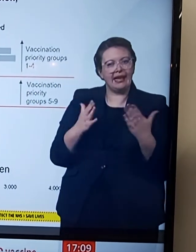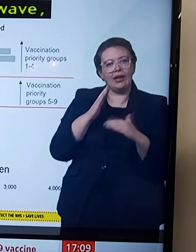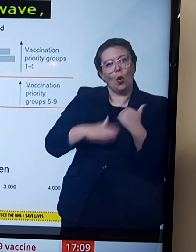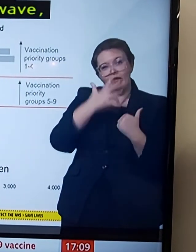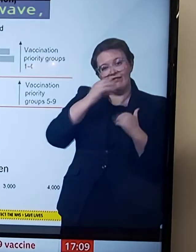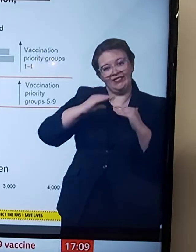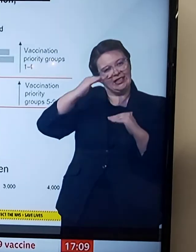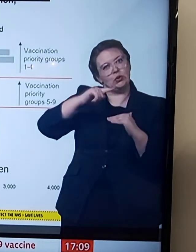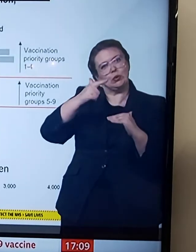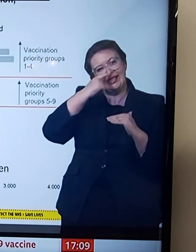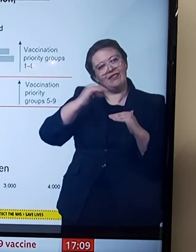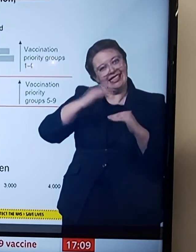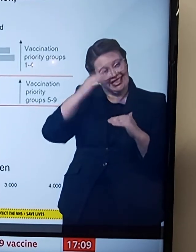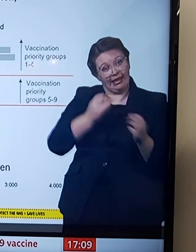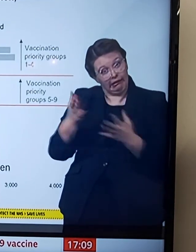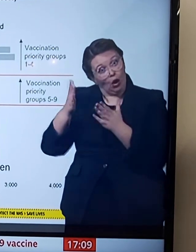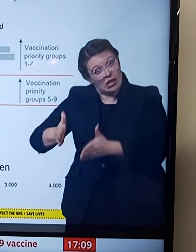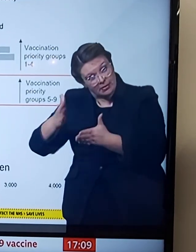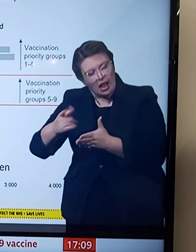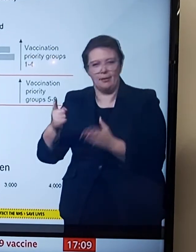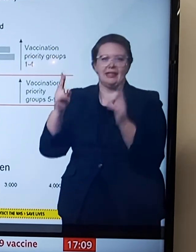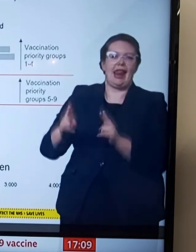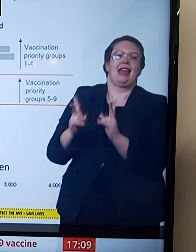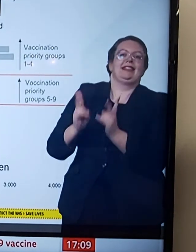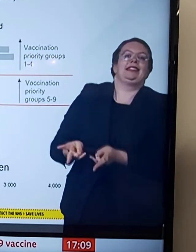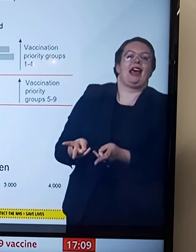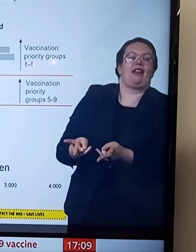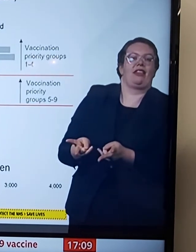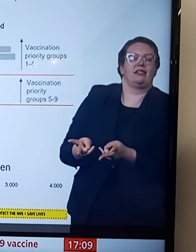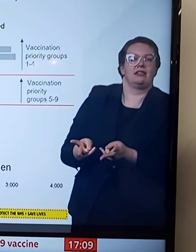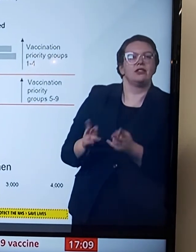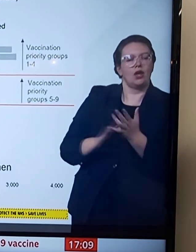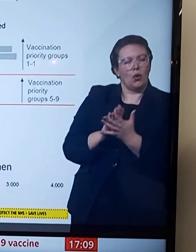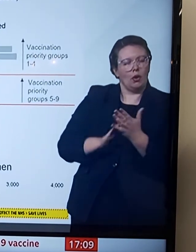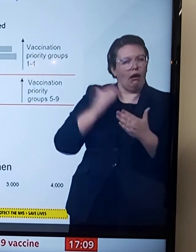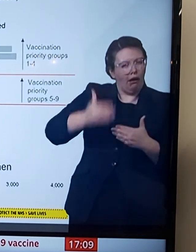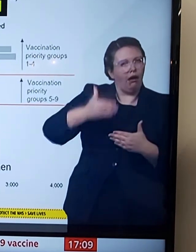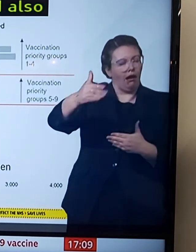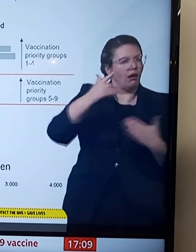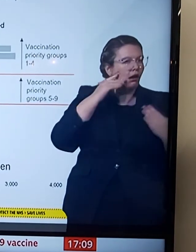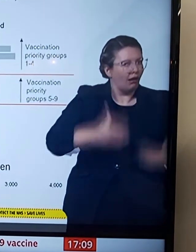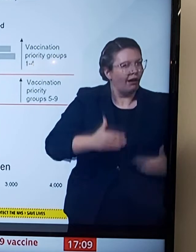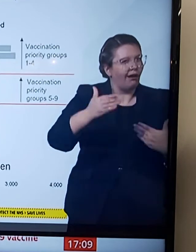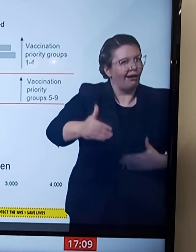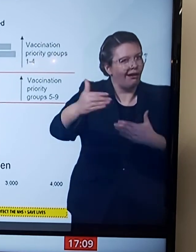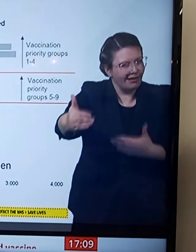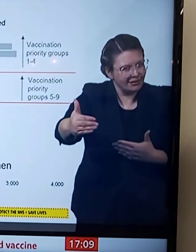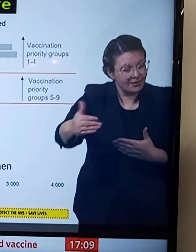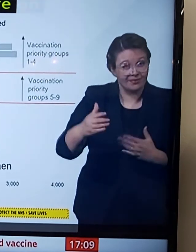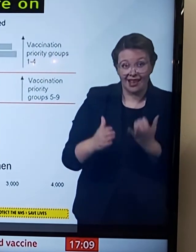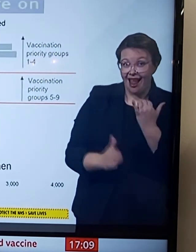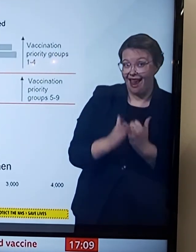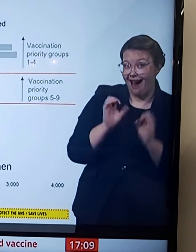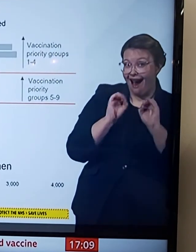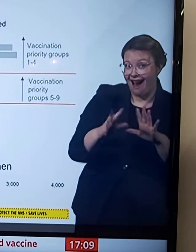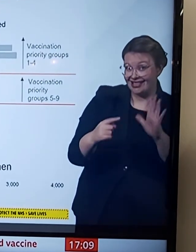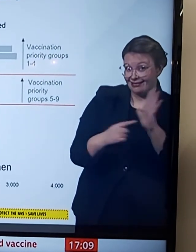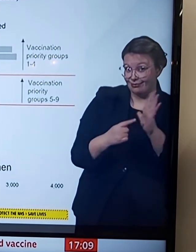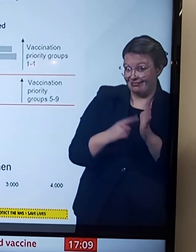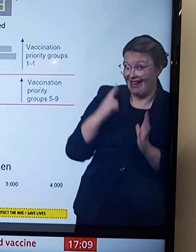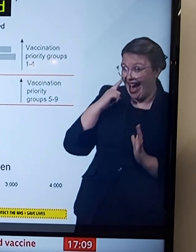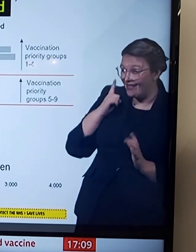also significant pressure on the NHS. The final point I'd like to make is if you look at